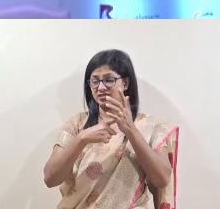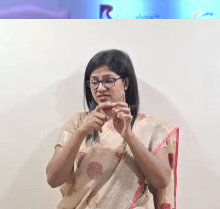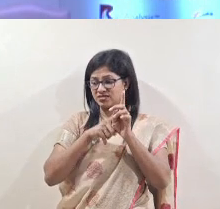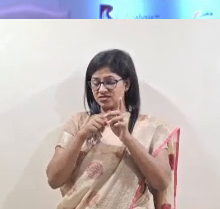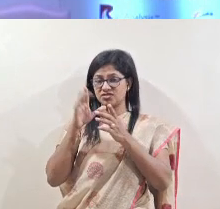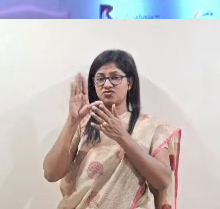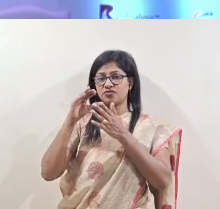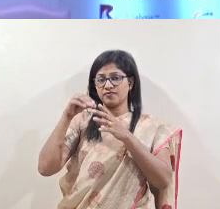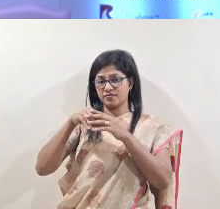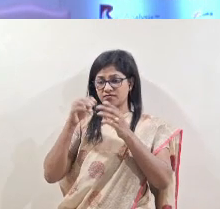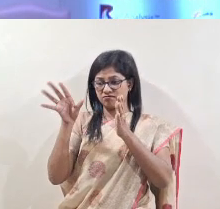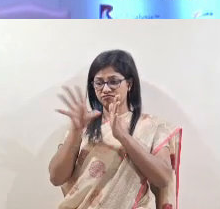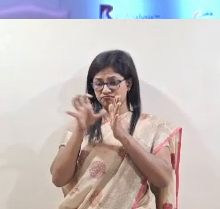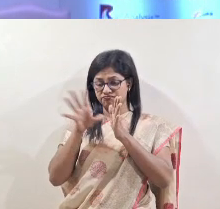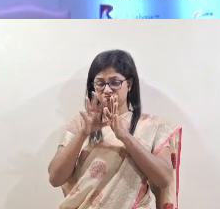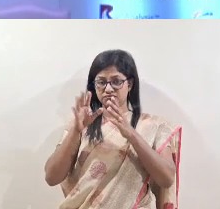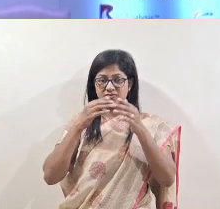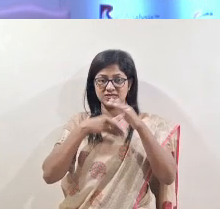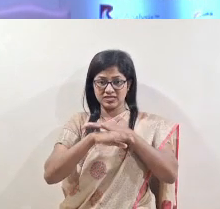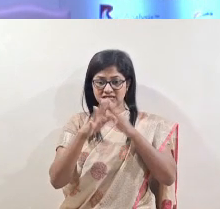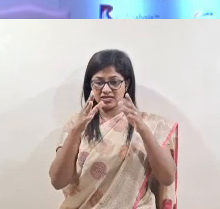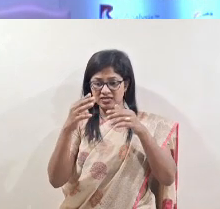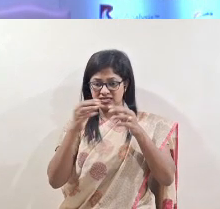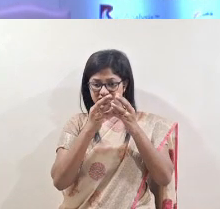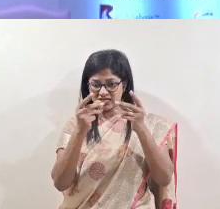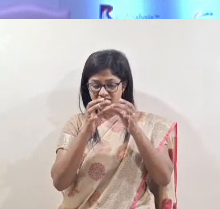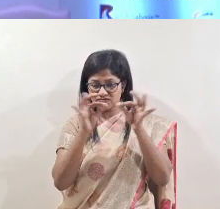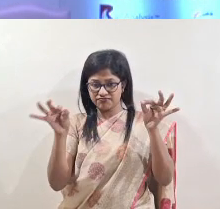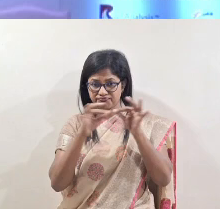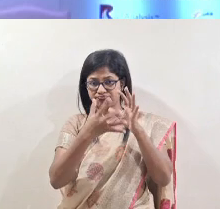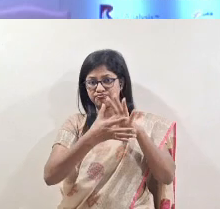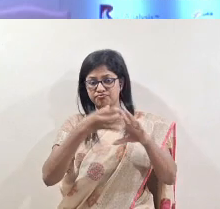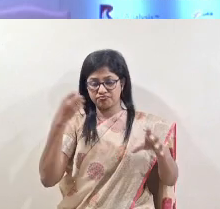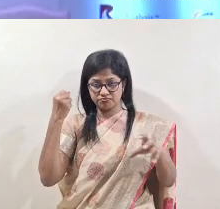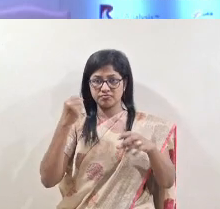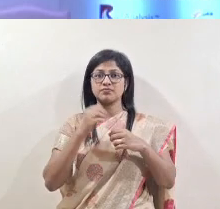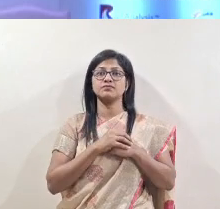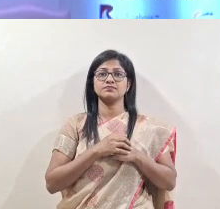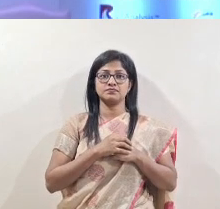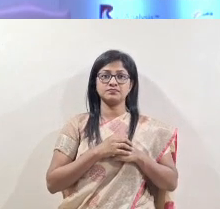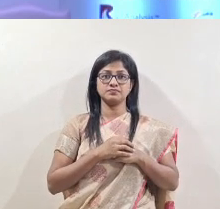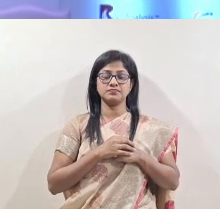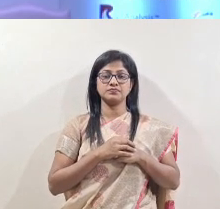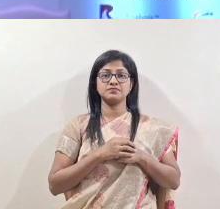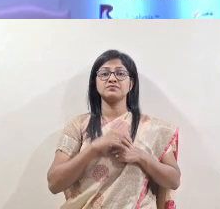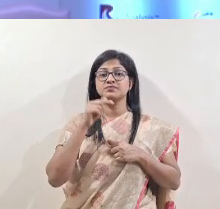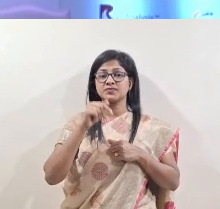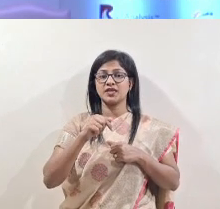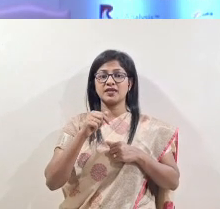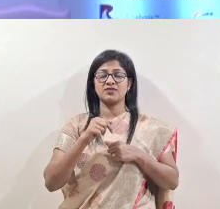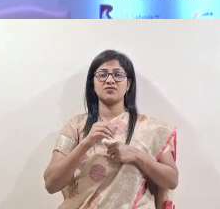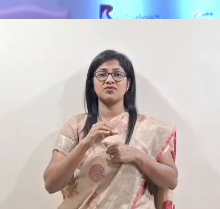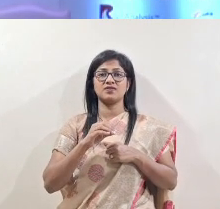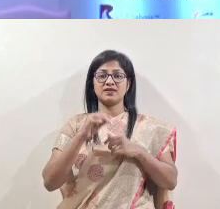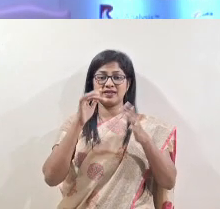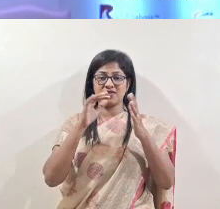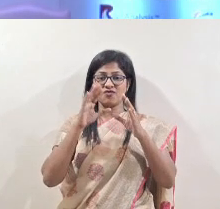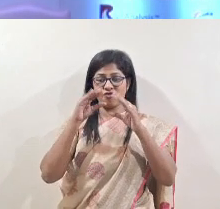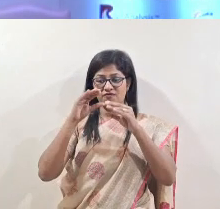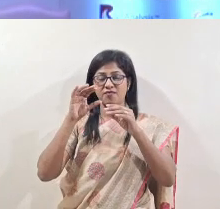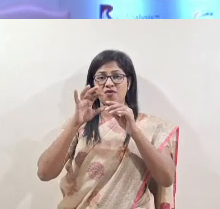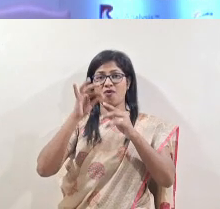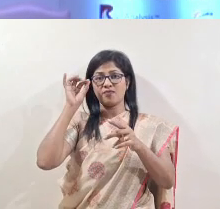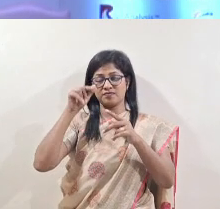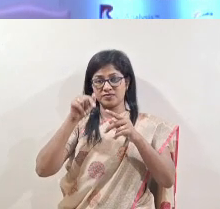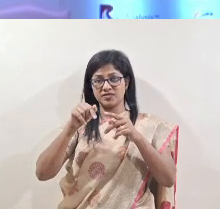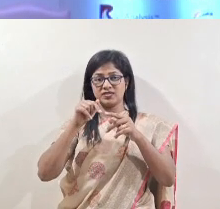the vehicular gap sizes. So there is a option in that software to